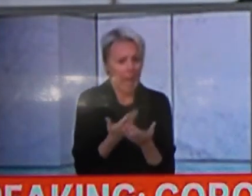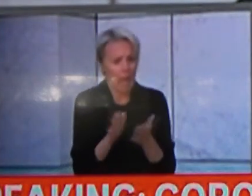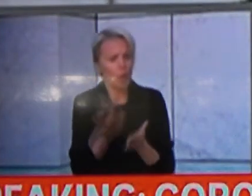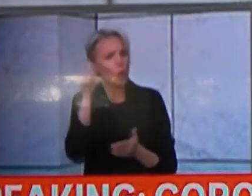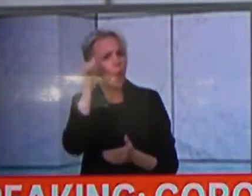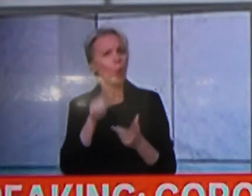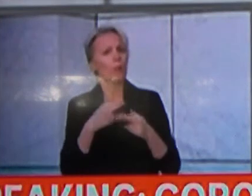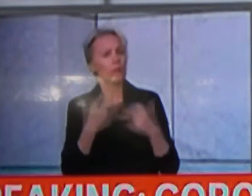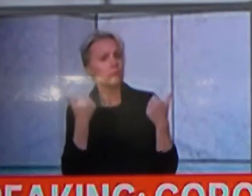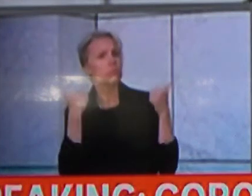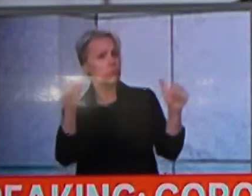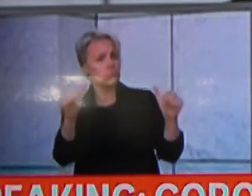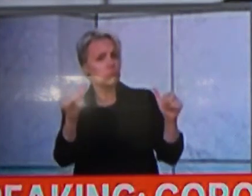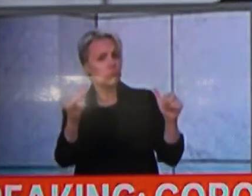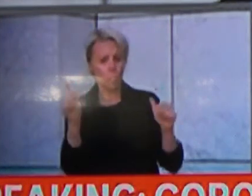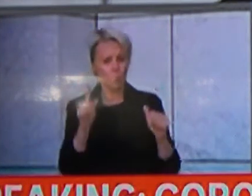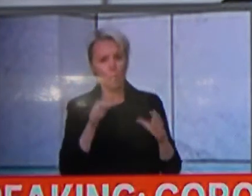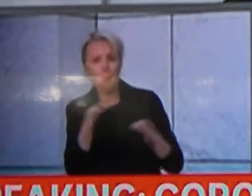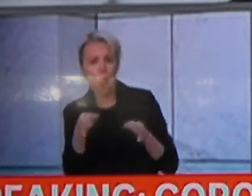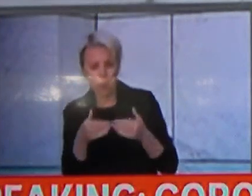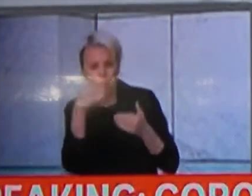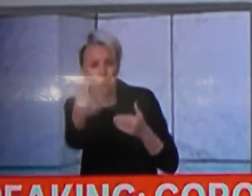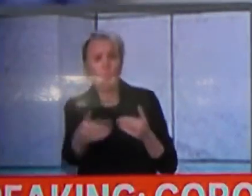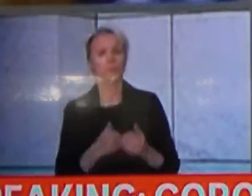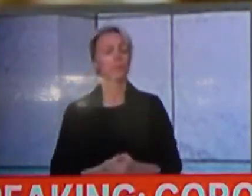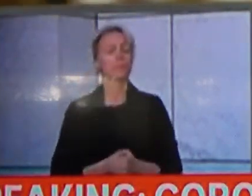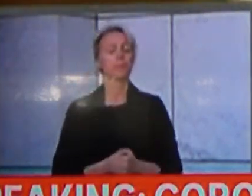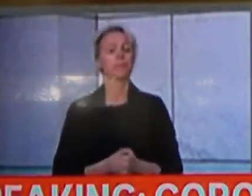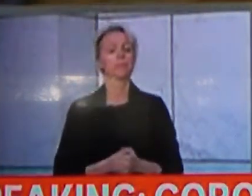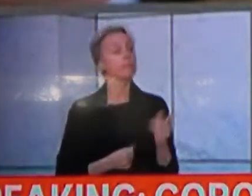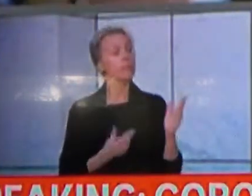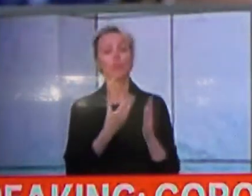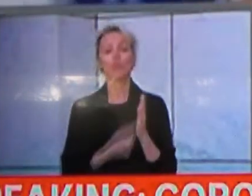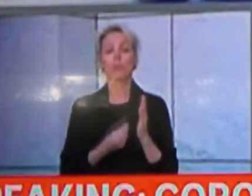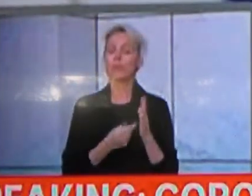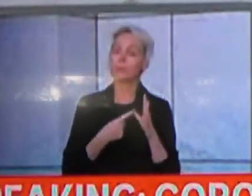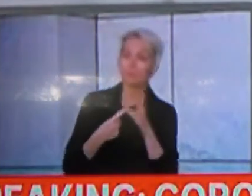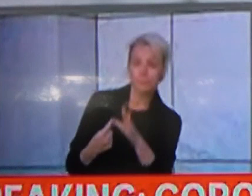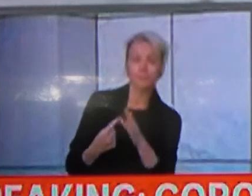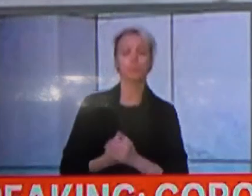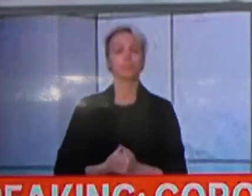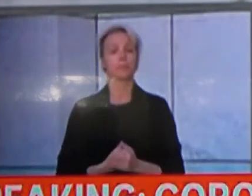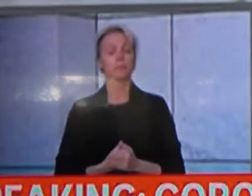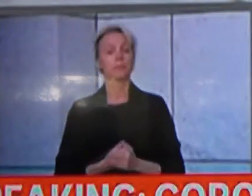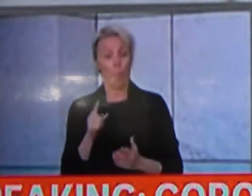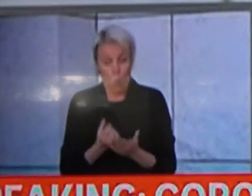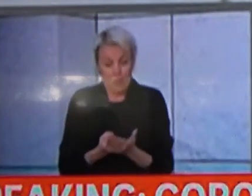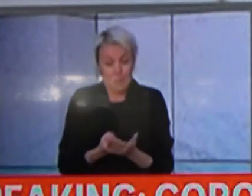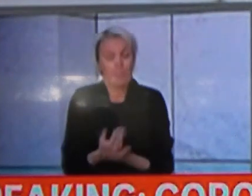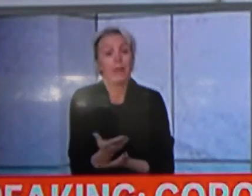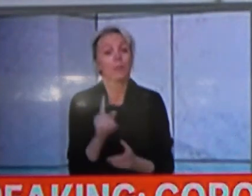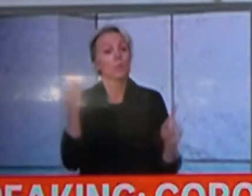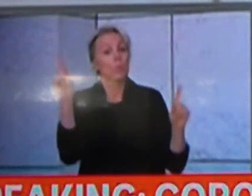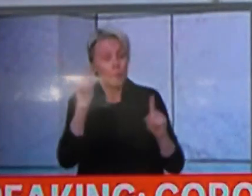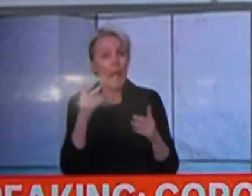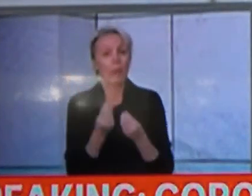jobs saved or unemployment going forward? Well, what Treasury say is that the spending that we are announcing today and with our